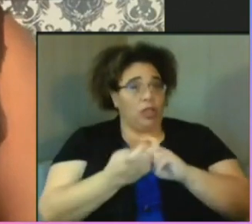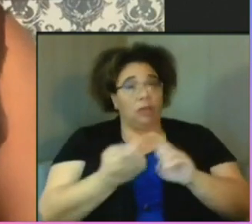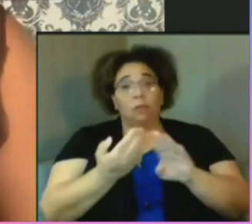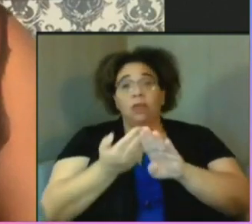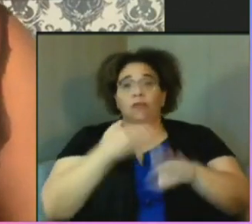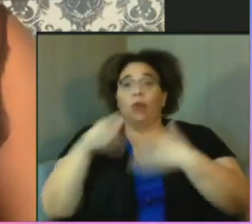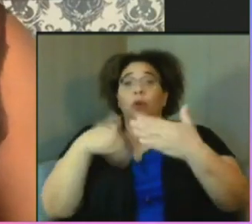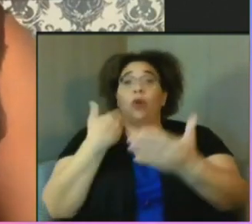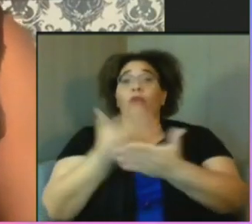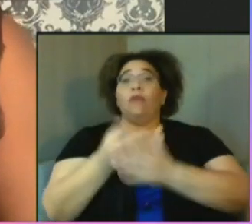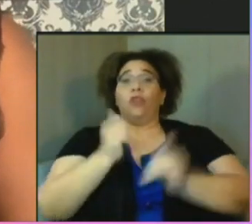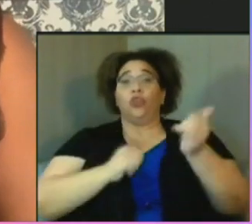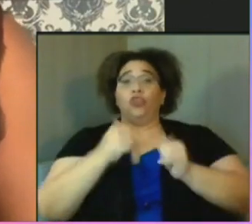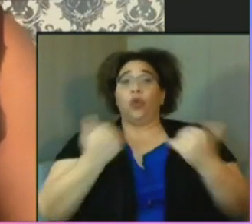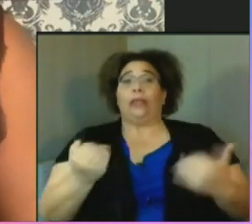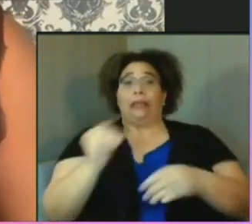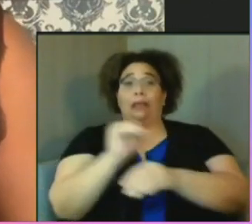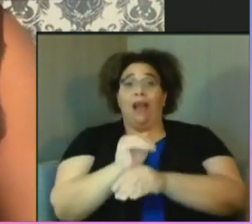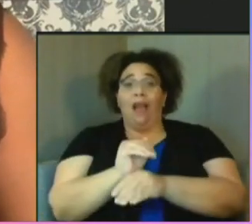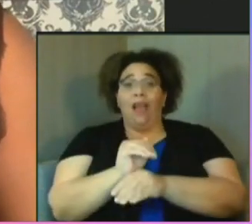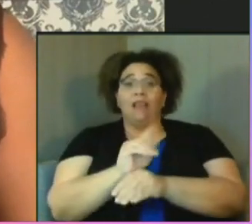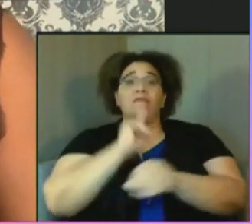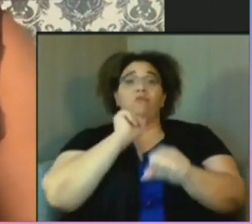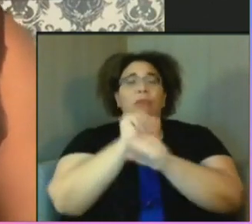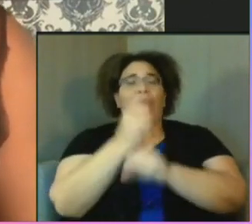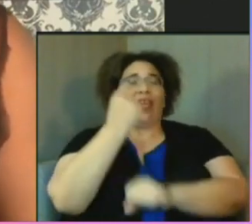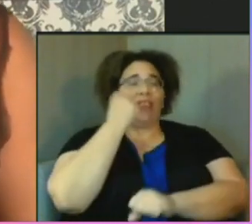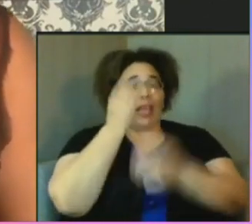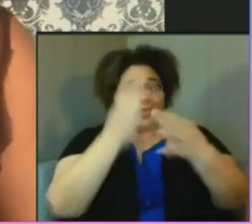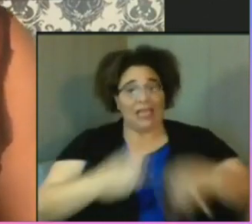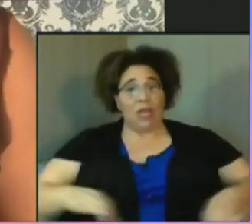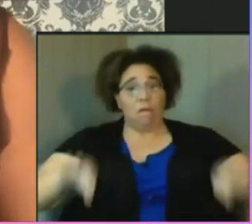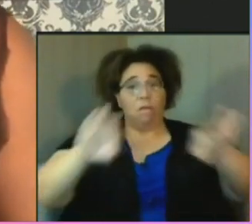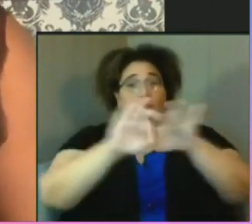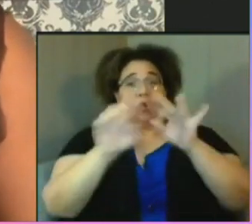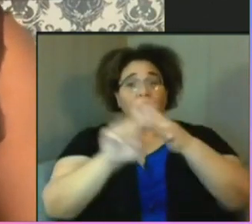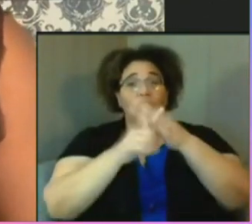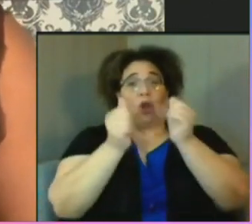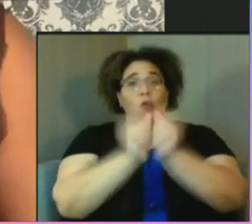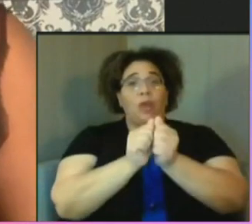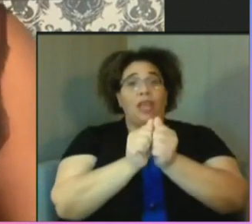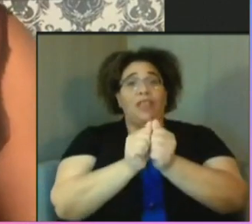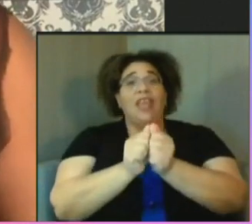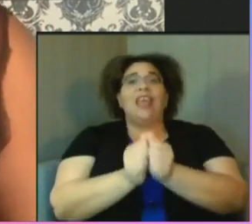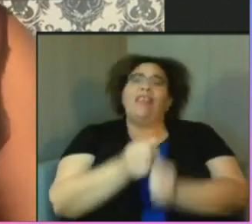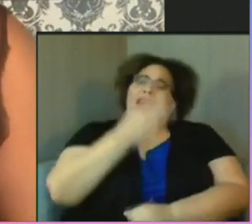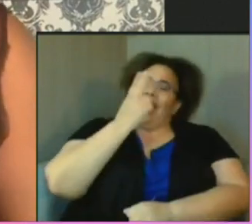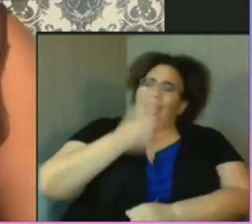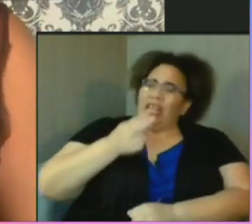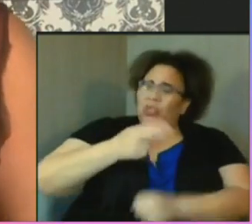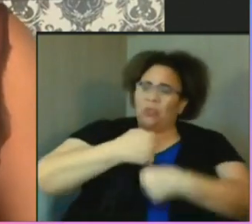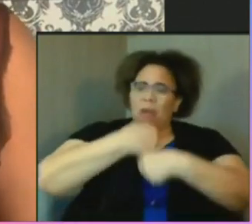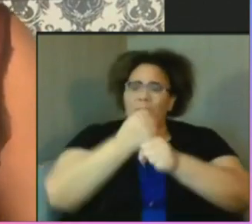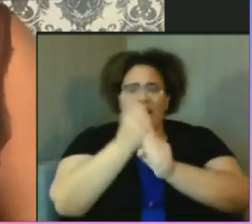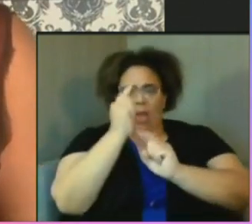though tonight, I really do think that it's important for us to start with the historic moment at the Supreme Court